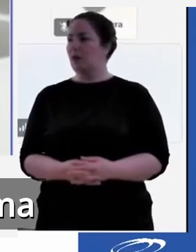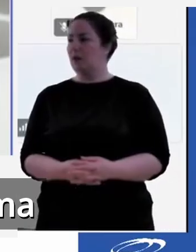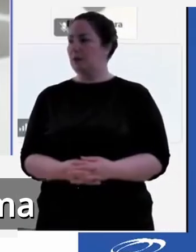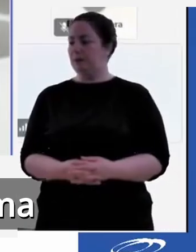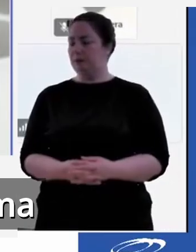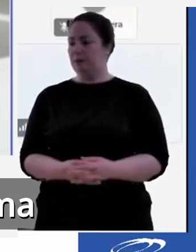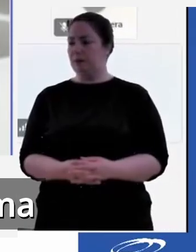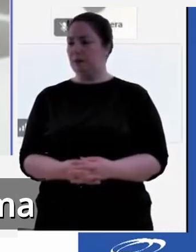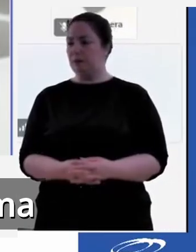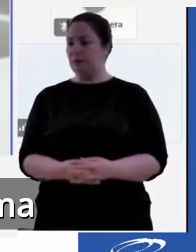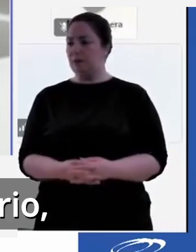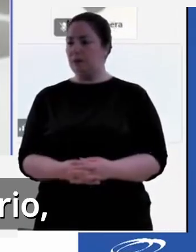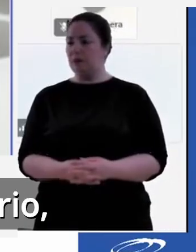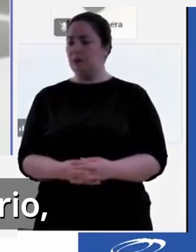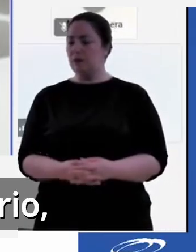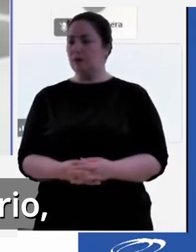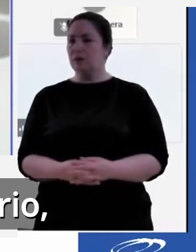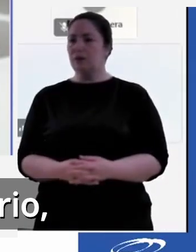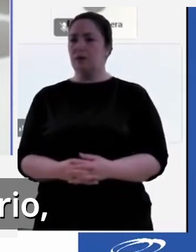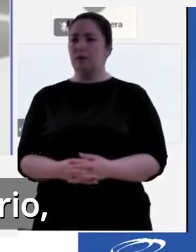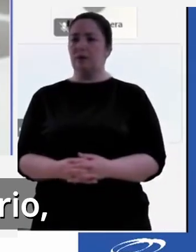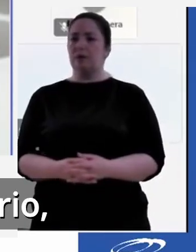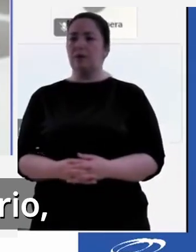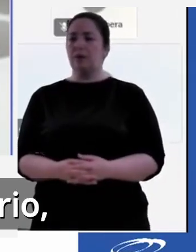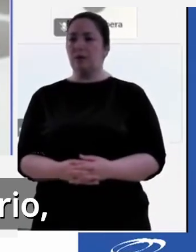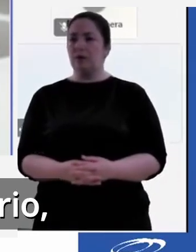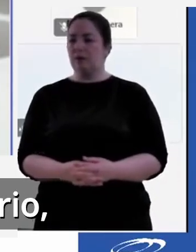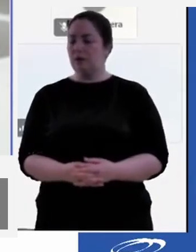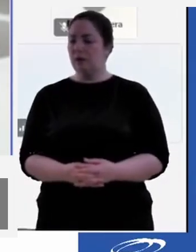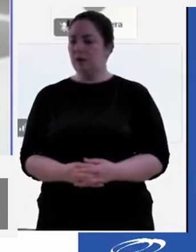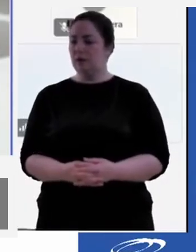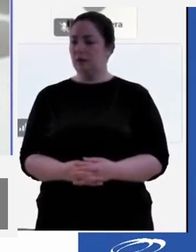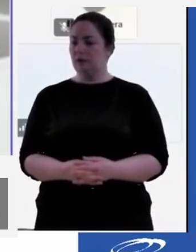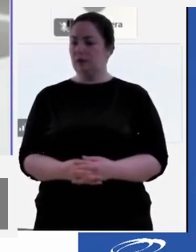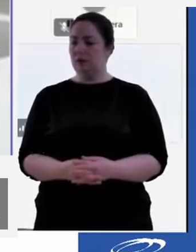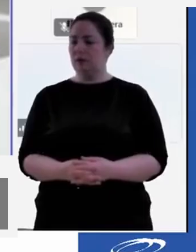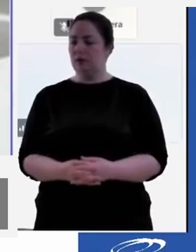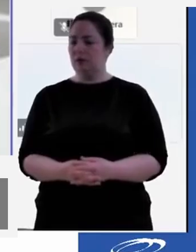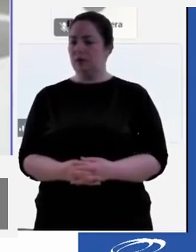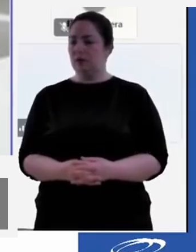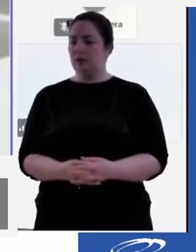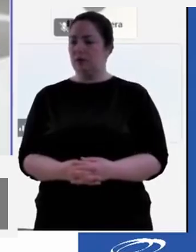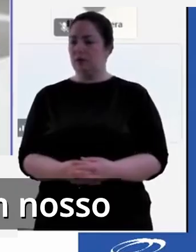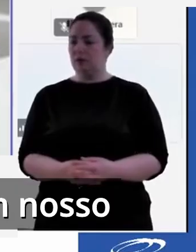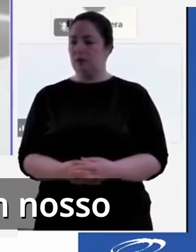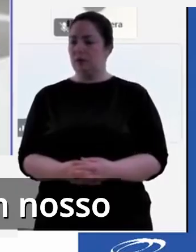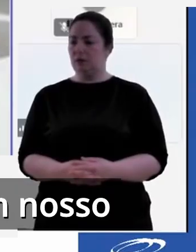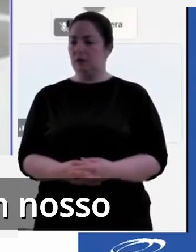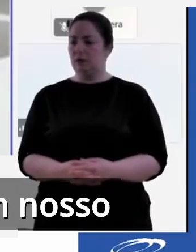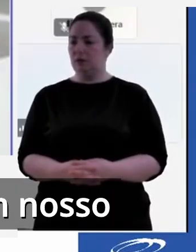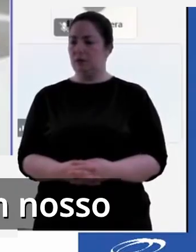few days of incubation as opposed to just an overnight incubation. So in the lab, we've improved a lot of things with cultures. And